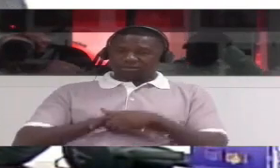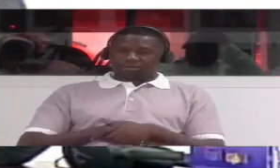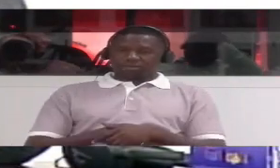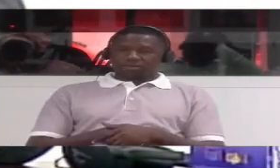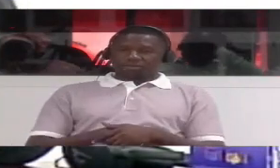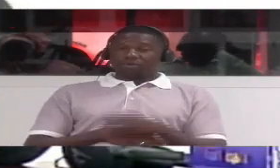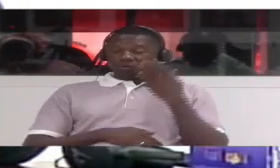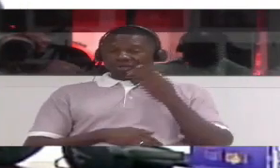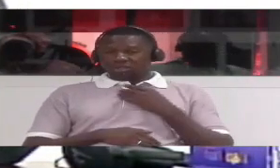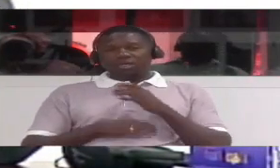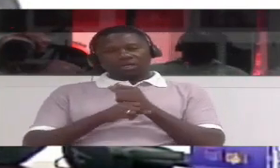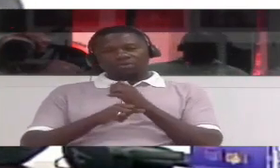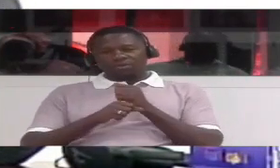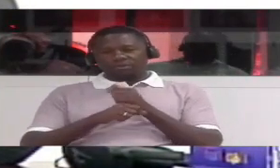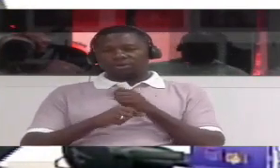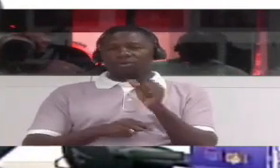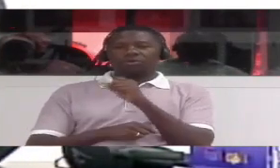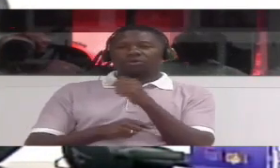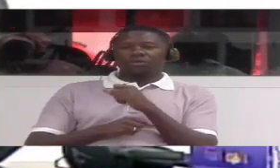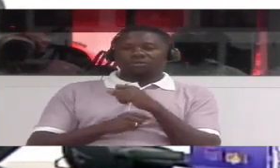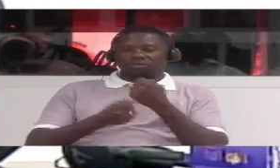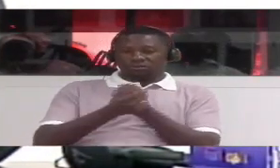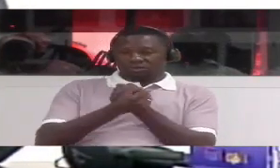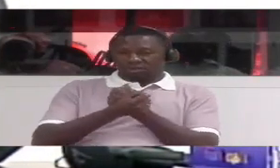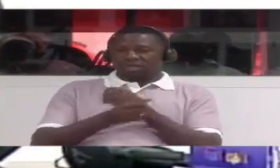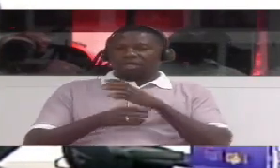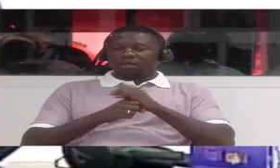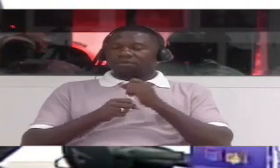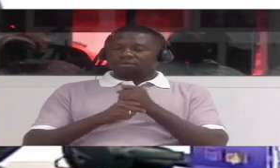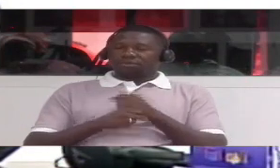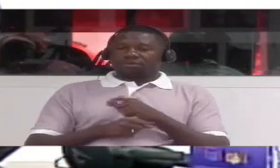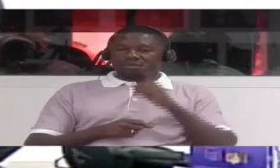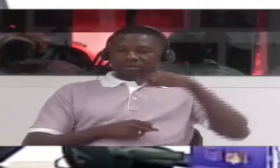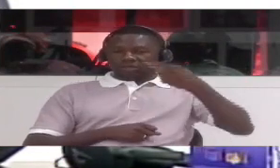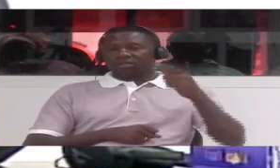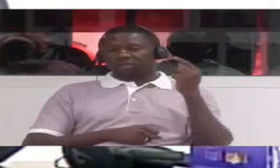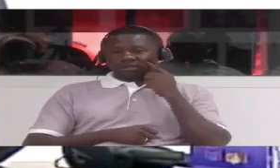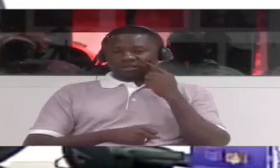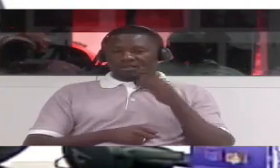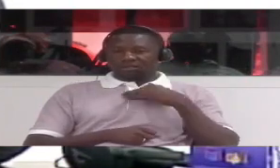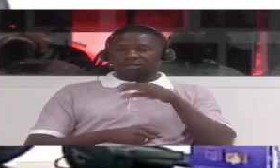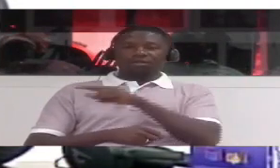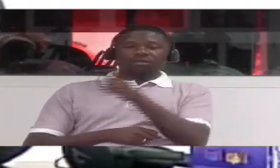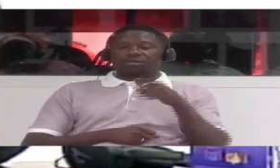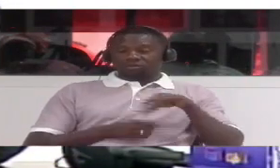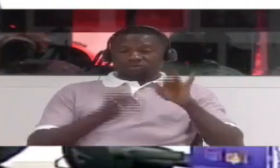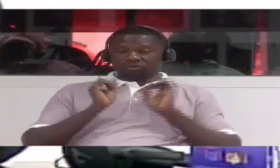detainees comforted me, the next day they took me to hospital, a military